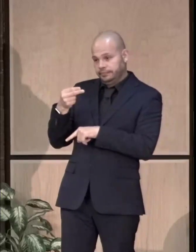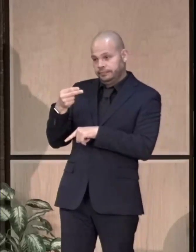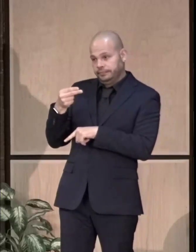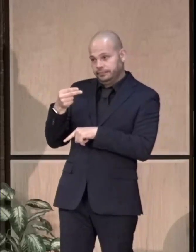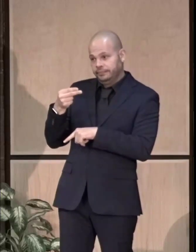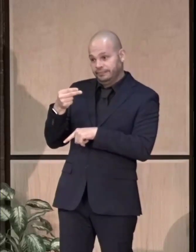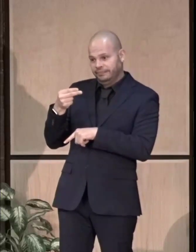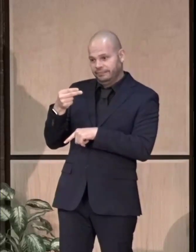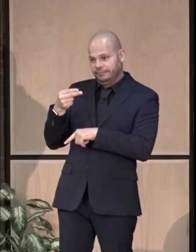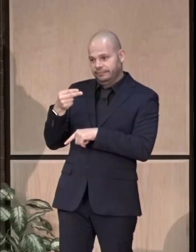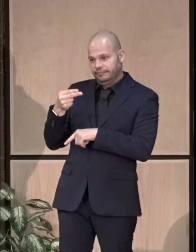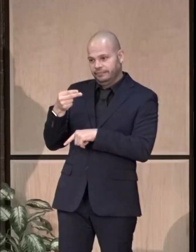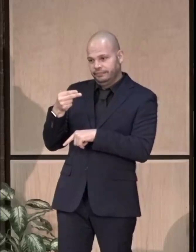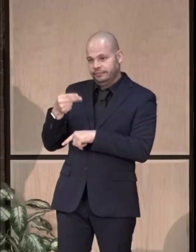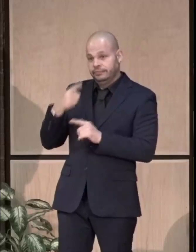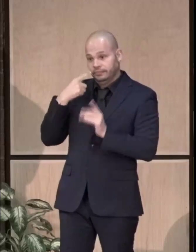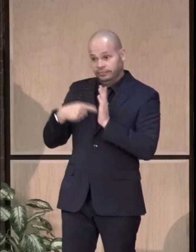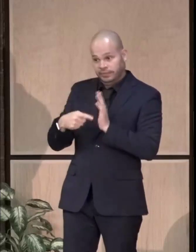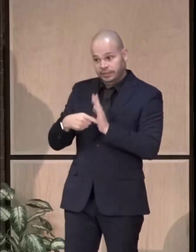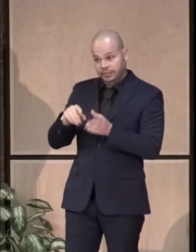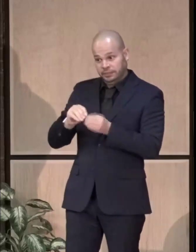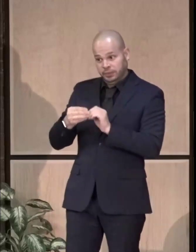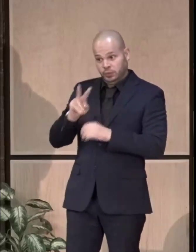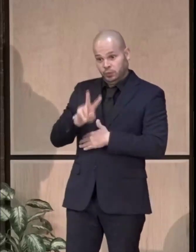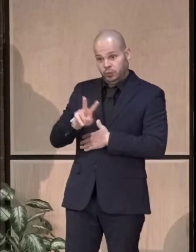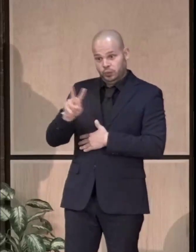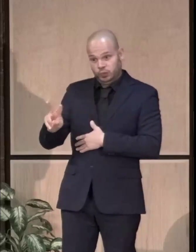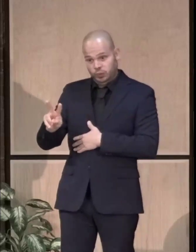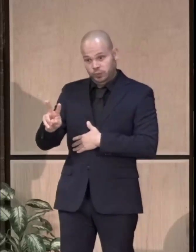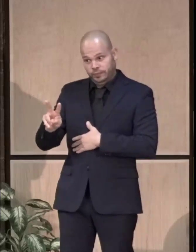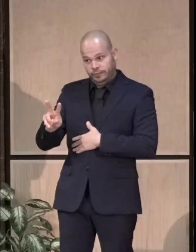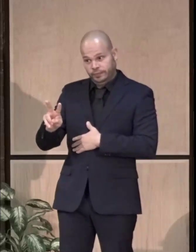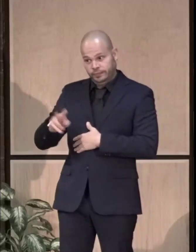And if you look at Exhibit 22 on the fifth page,